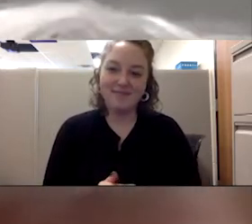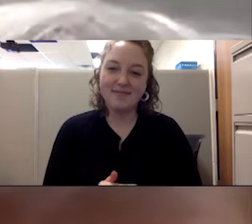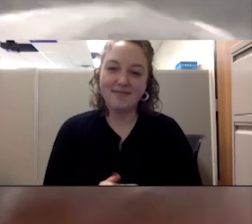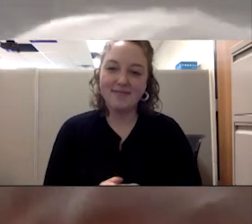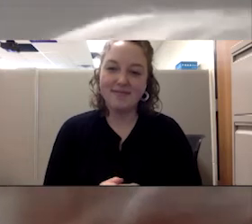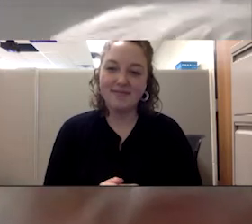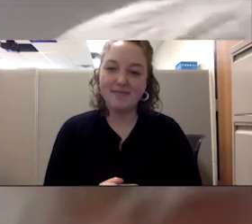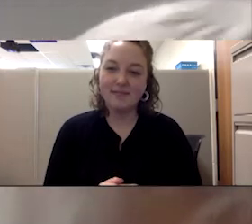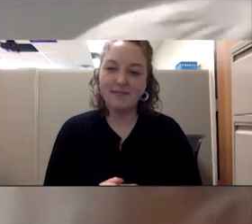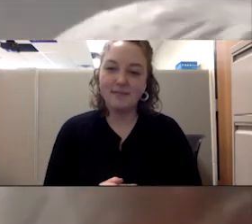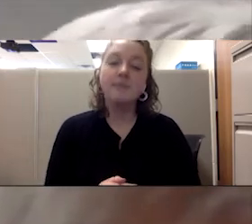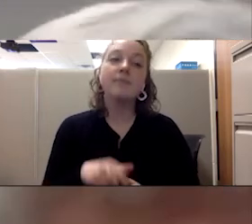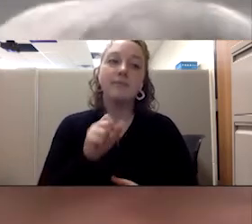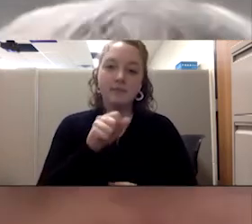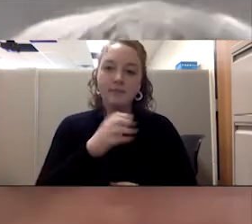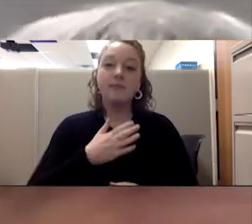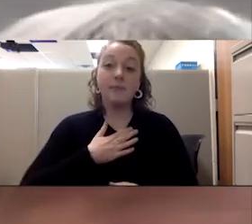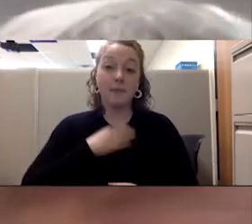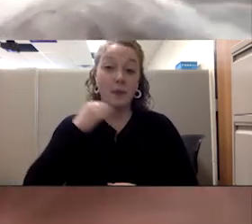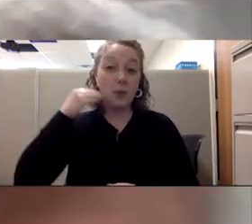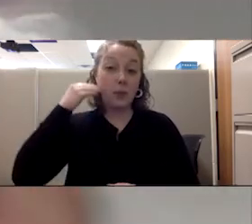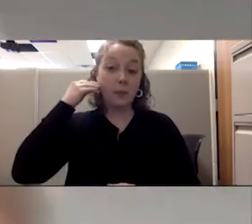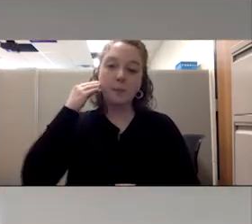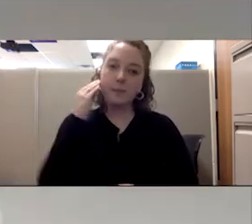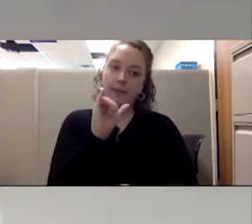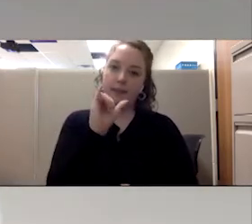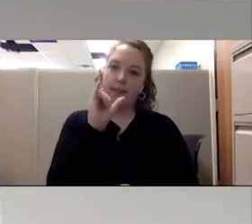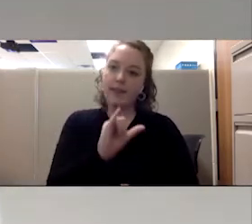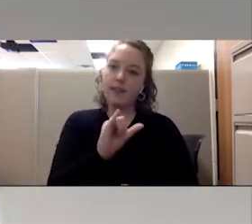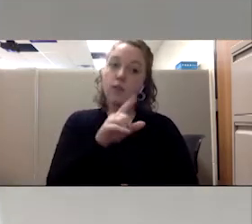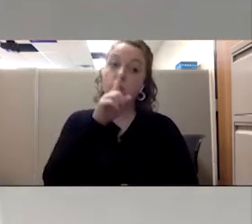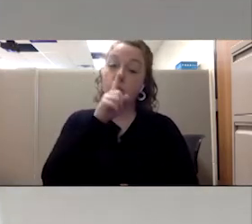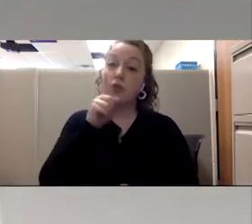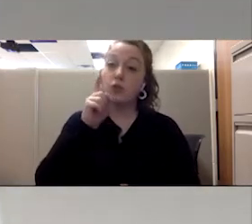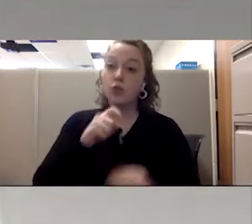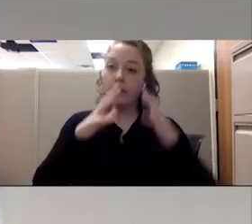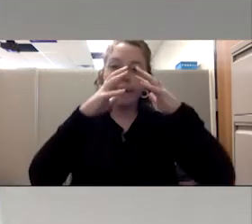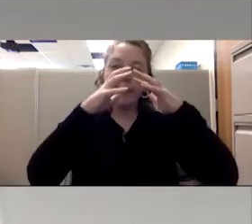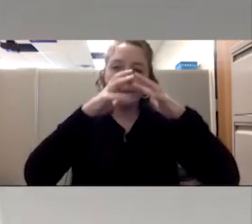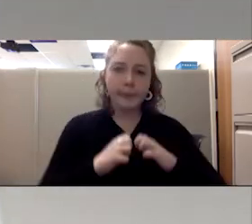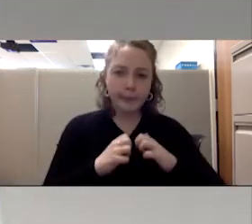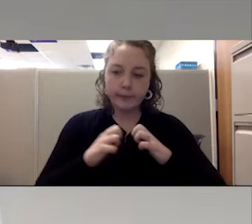Yeah, I live in a house like that. It should have been bulldozed and start over again.